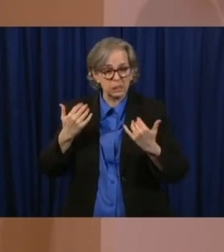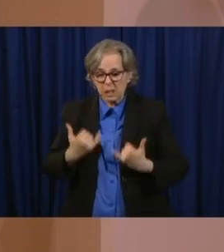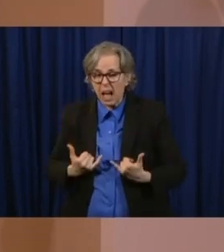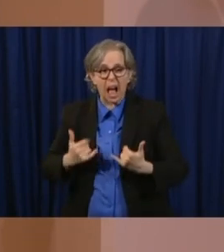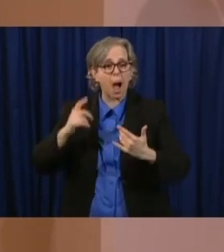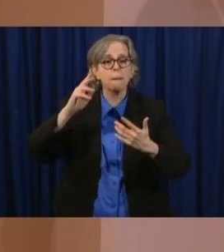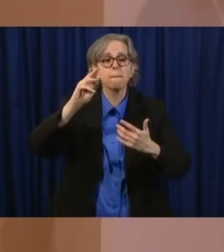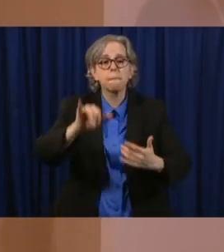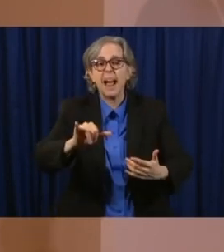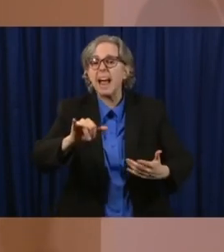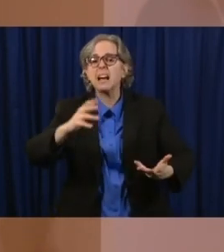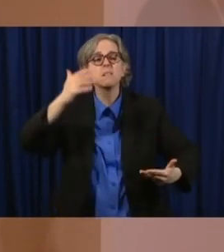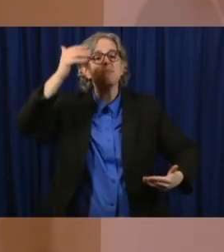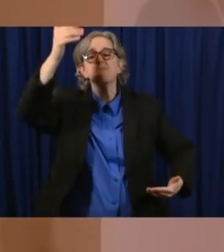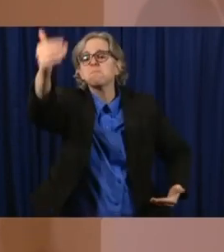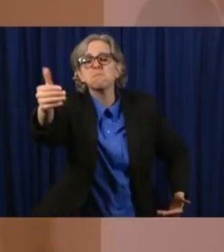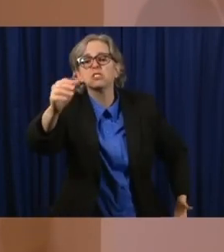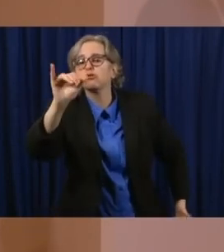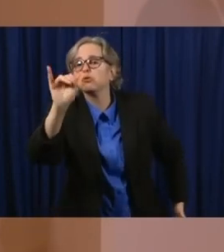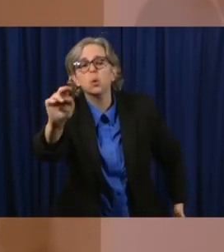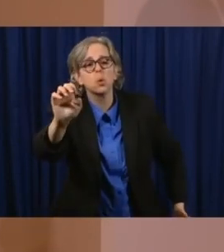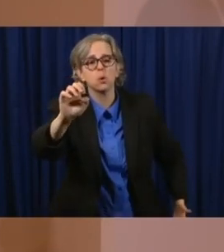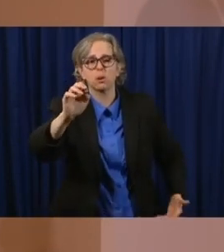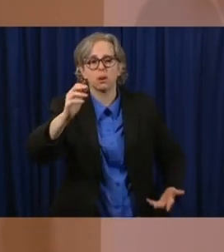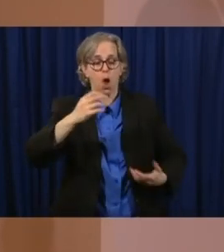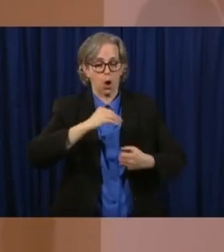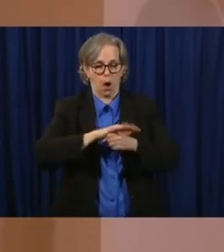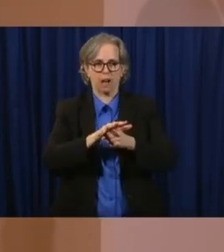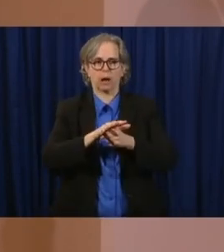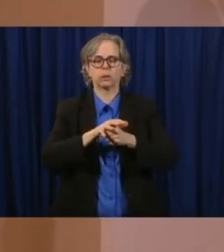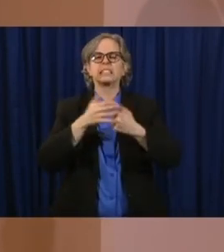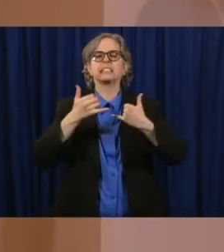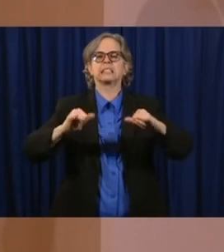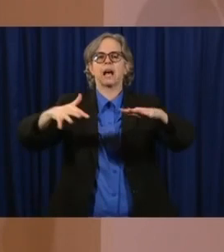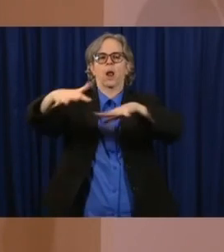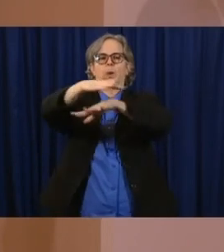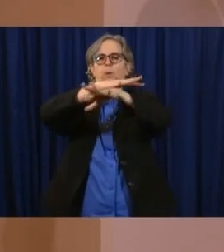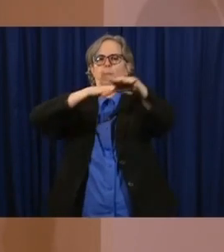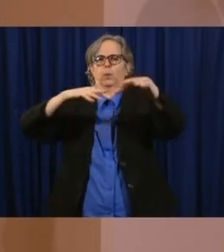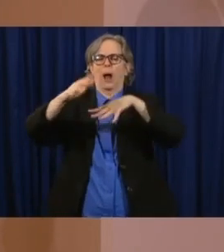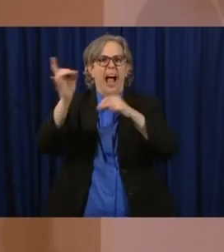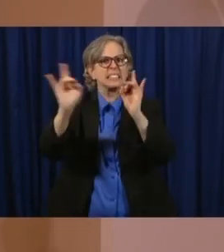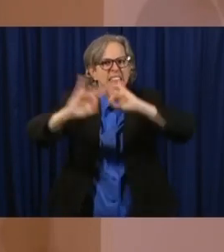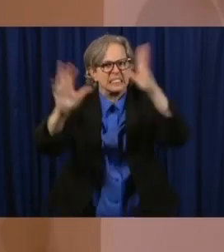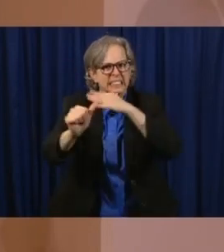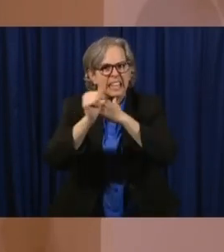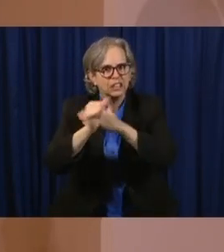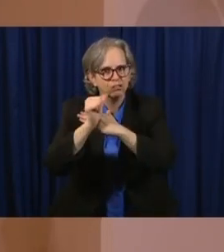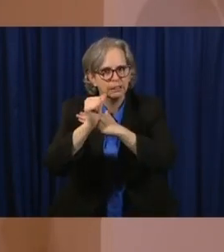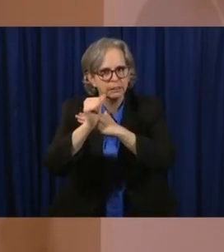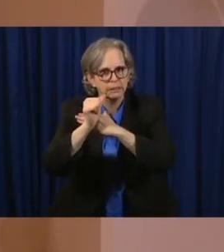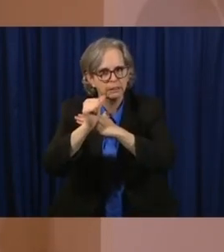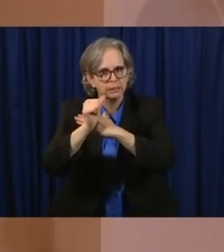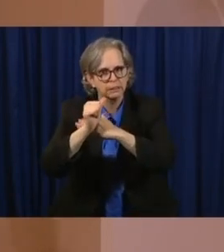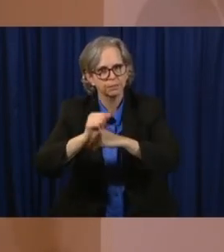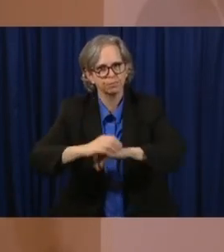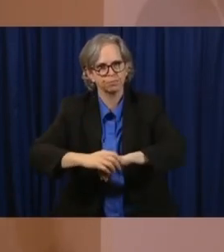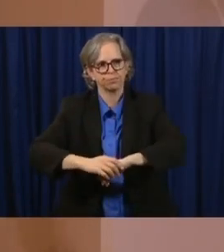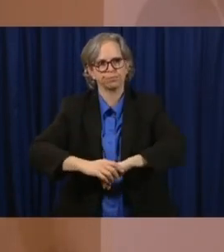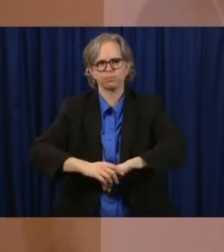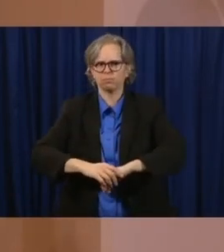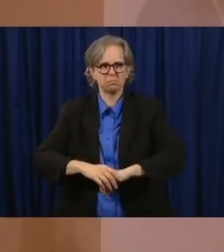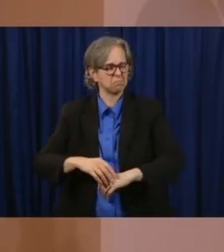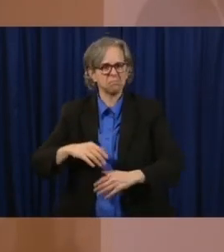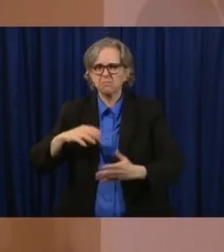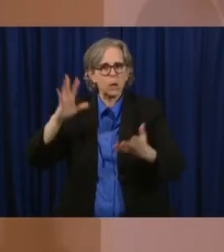that coronavirus is just as dangerous as it's ever been. And what we believe that we have,